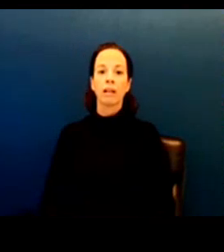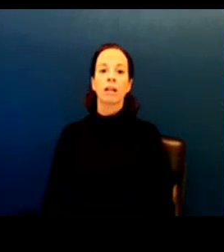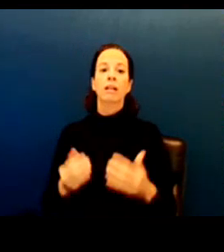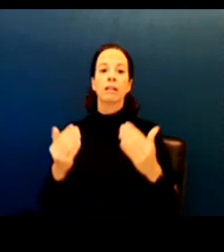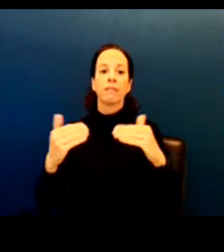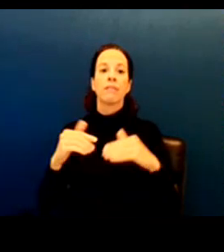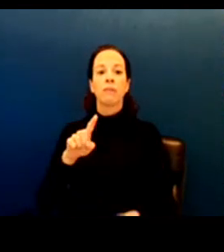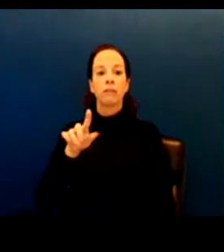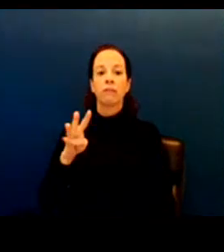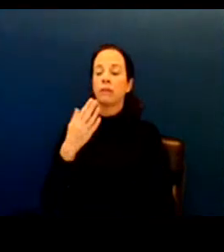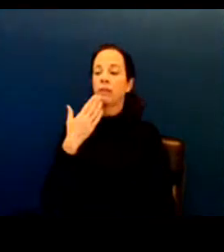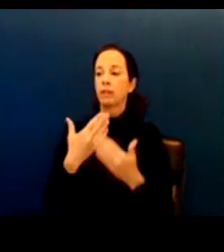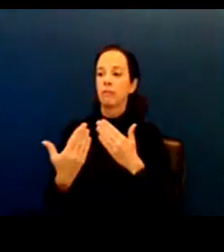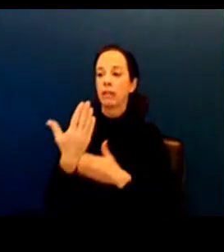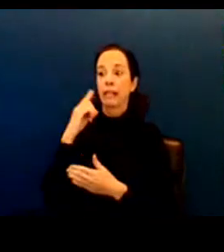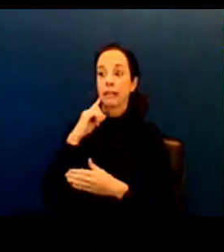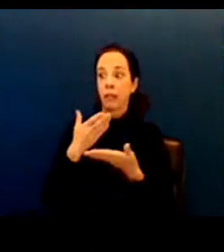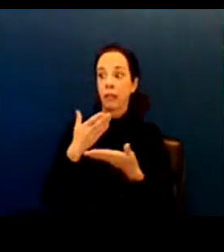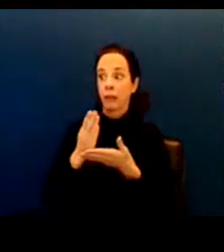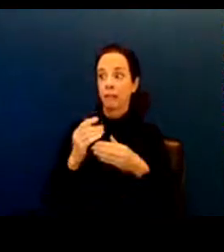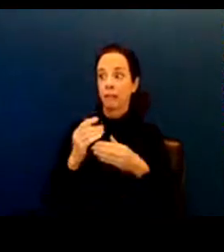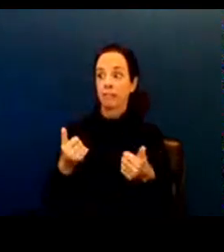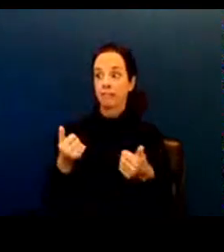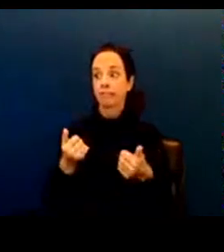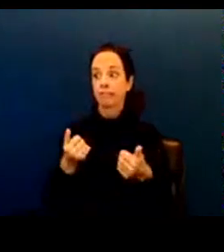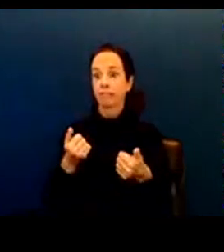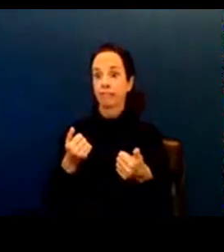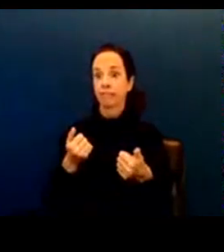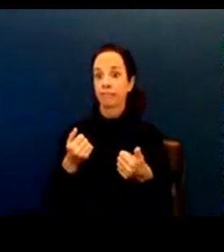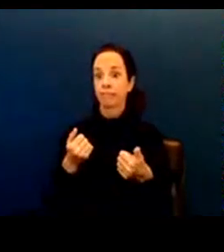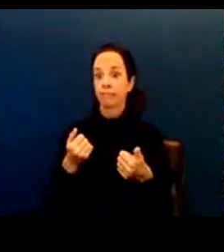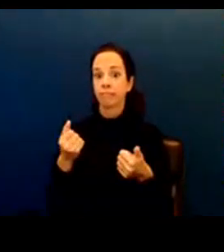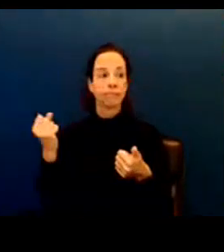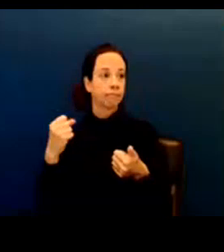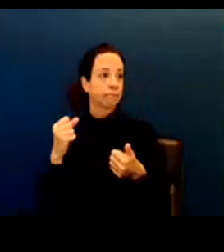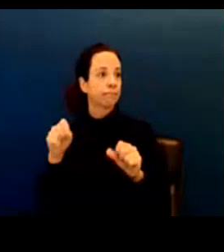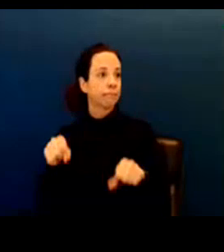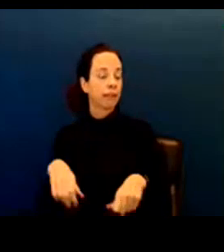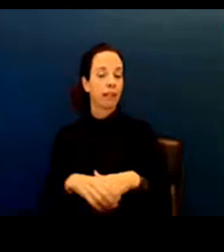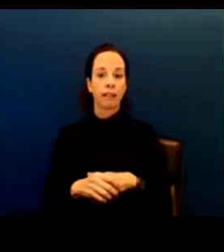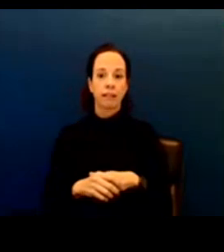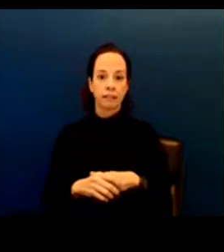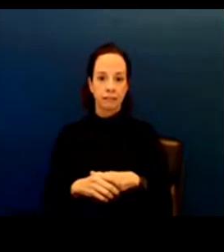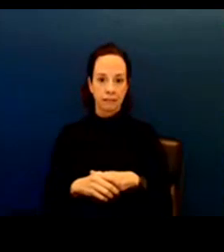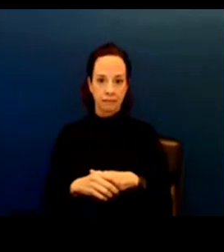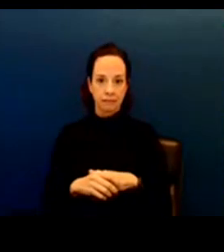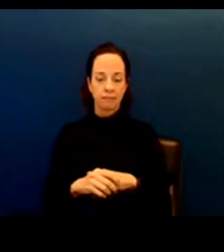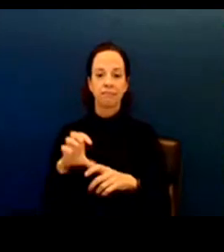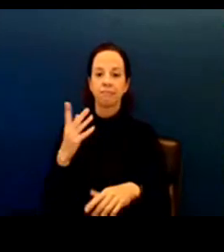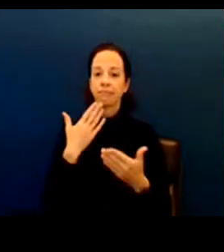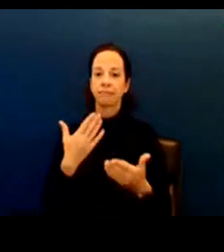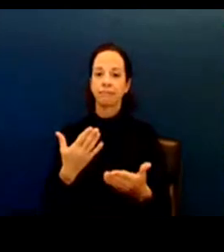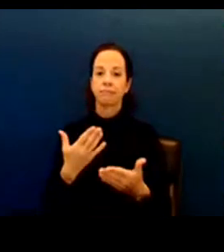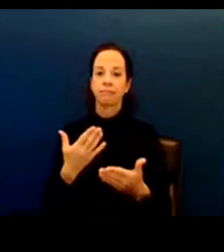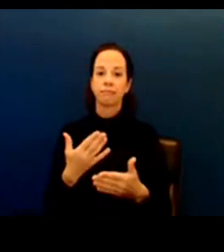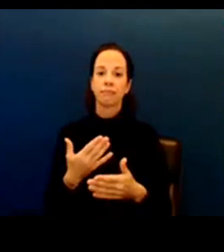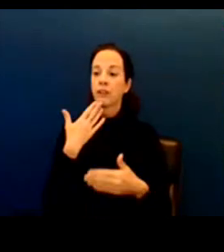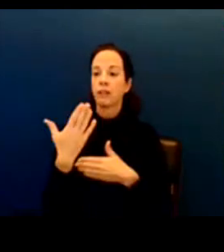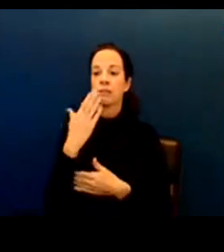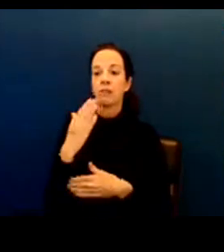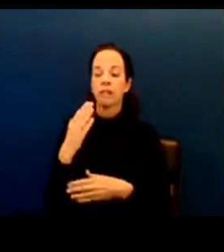Good morning, Commissioners. Can you hear me okay? We can. Okay, thank you. Good morning, Commissioners.